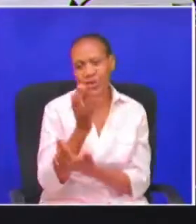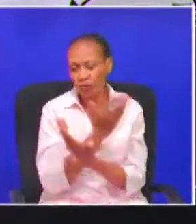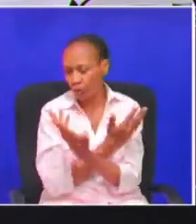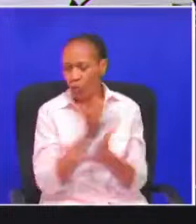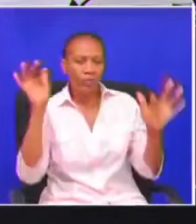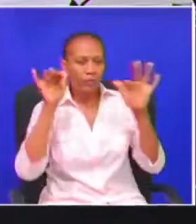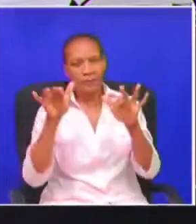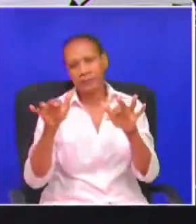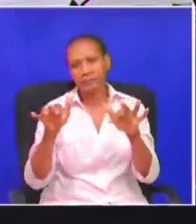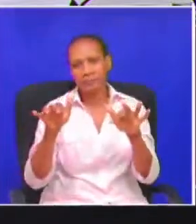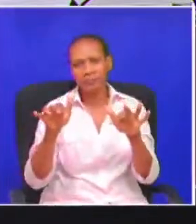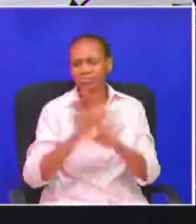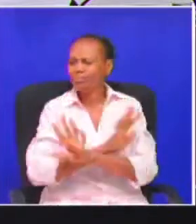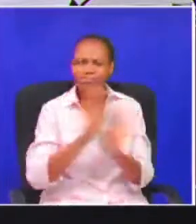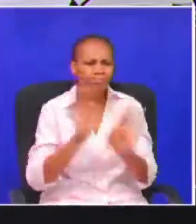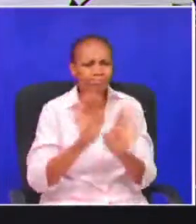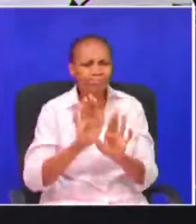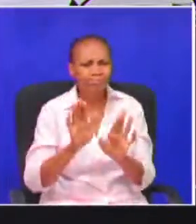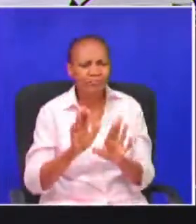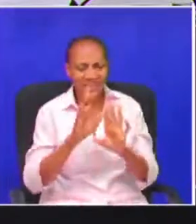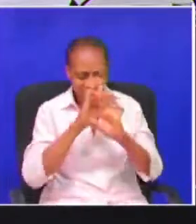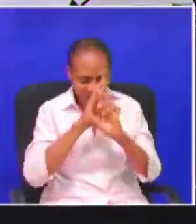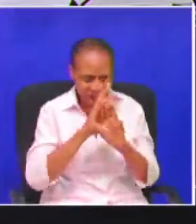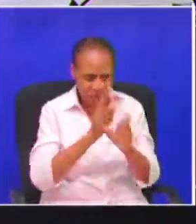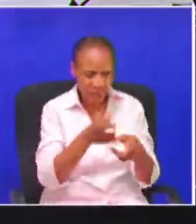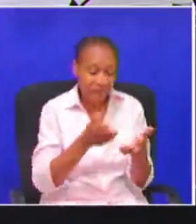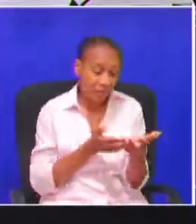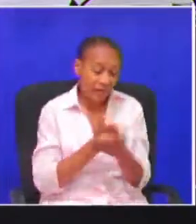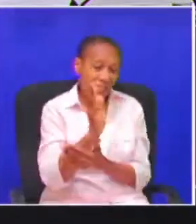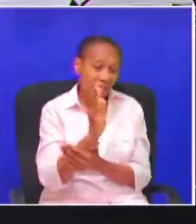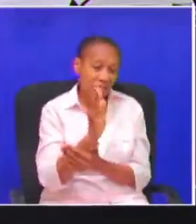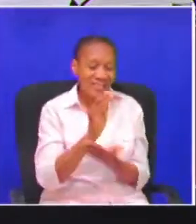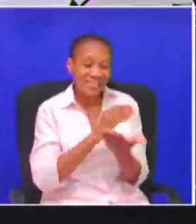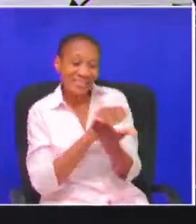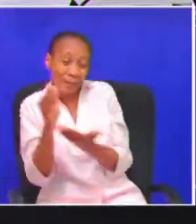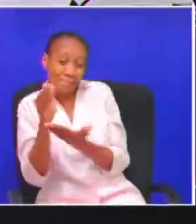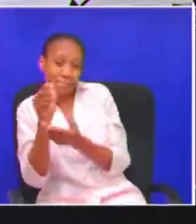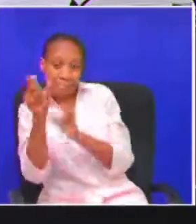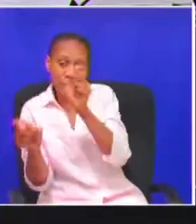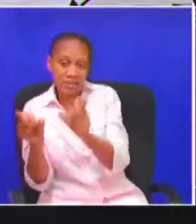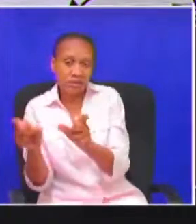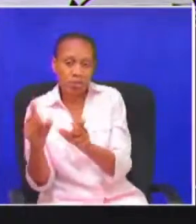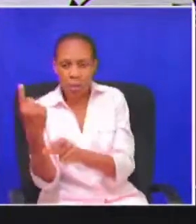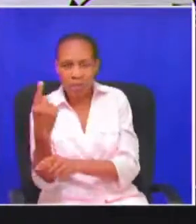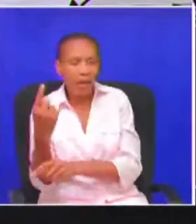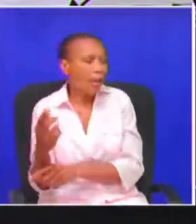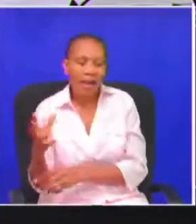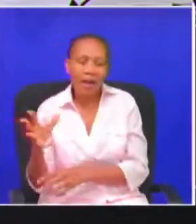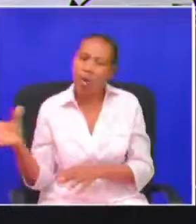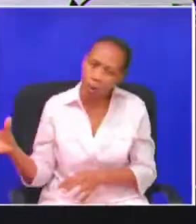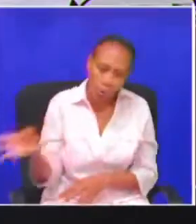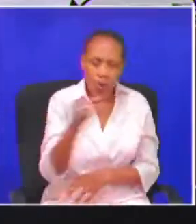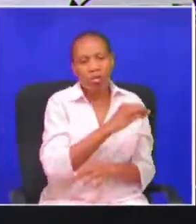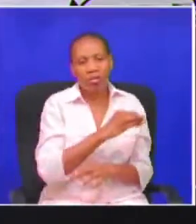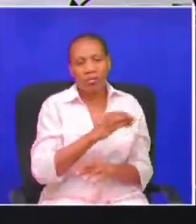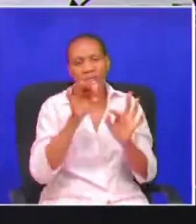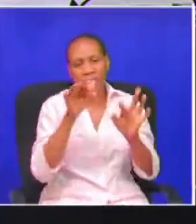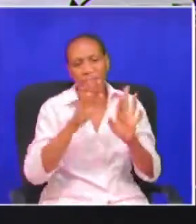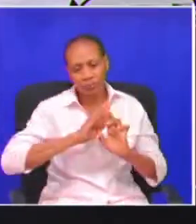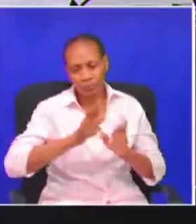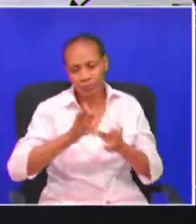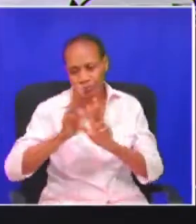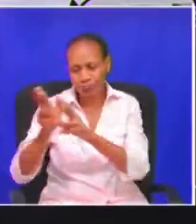people. It's not only the respect of the rights of certain people, all people. Much as we